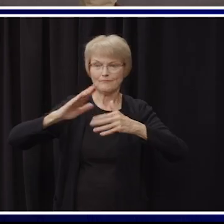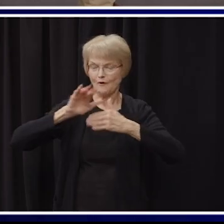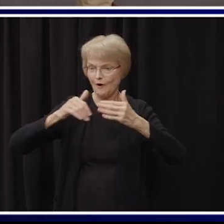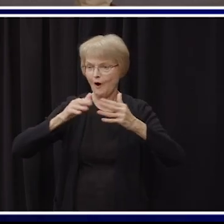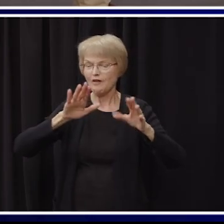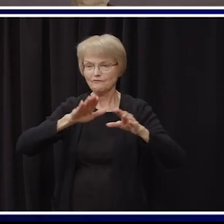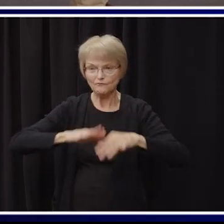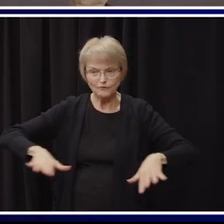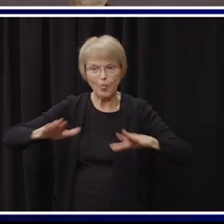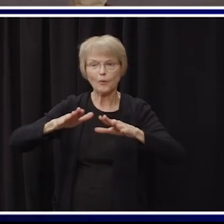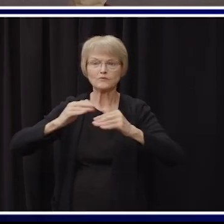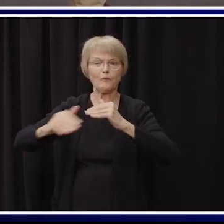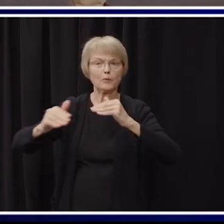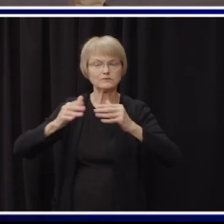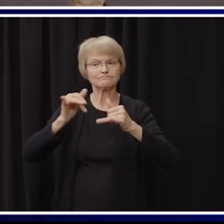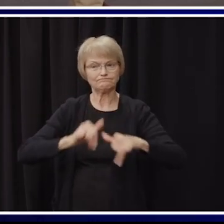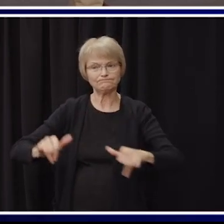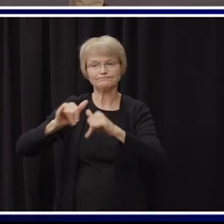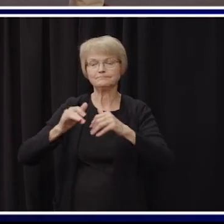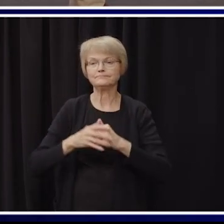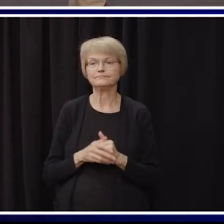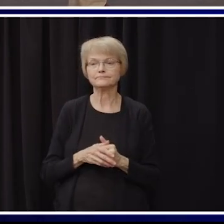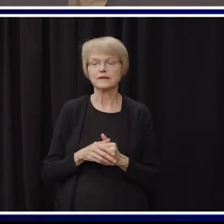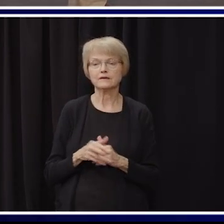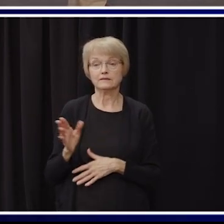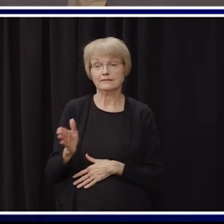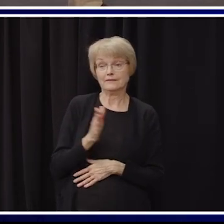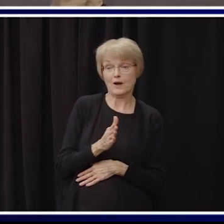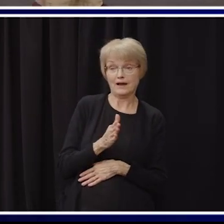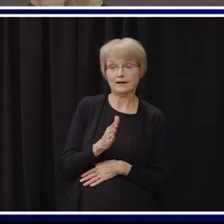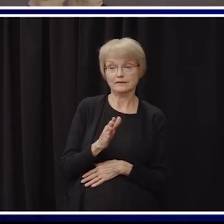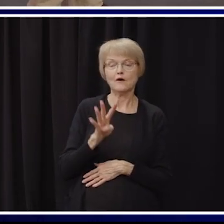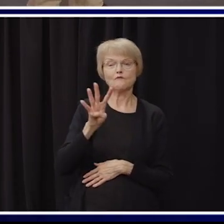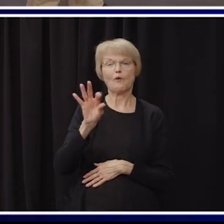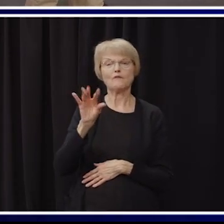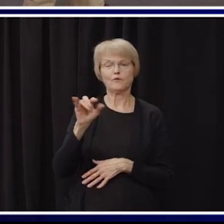To the right of that, just an example of a 4-foot hallway.